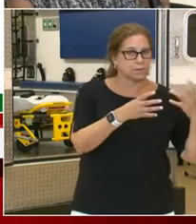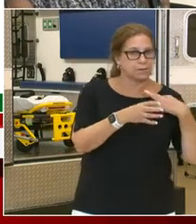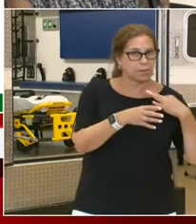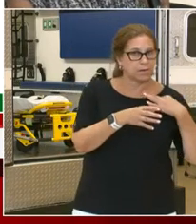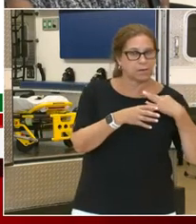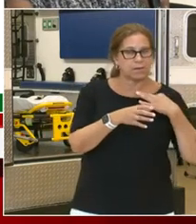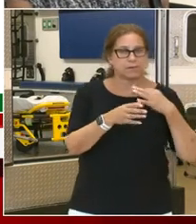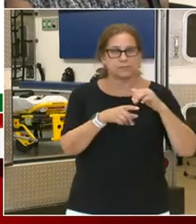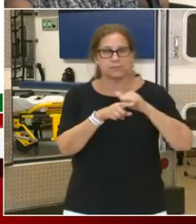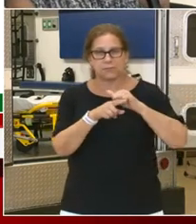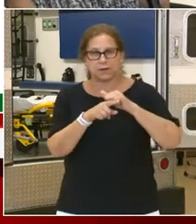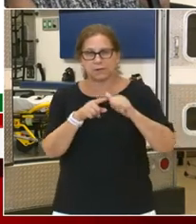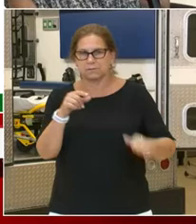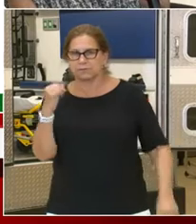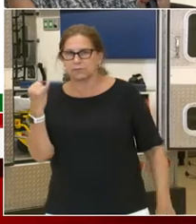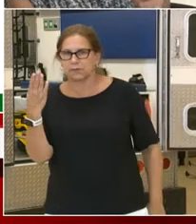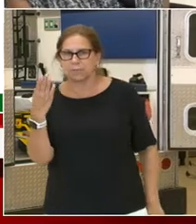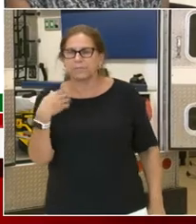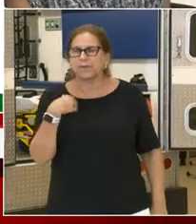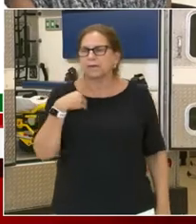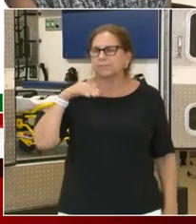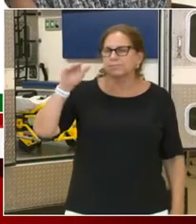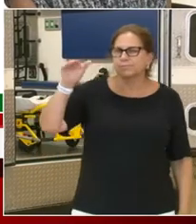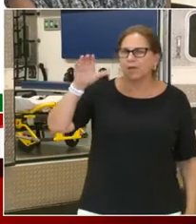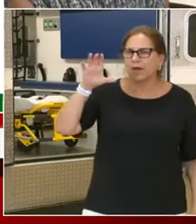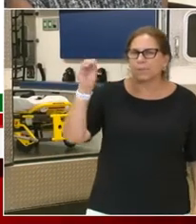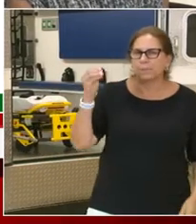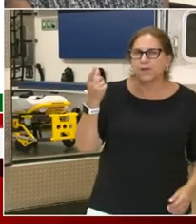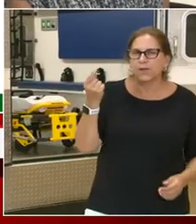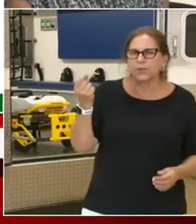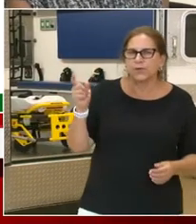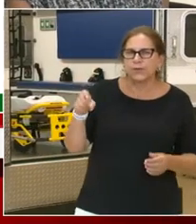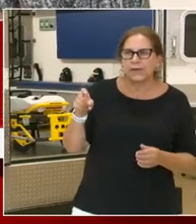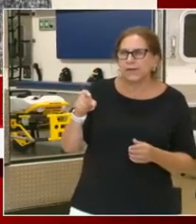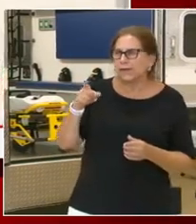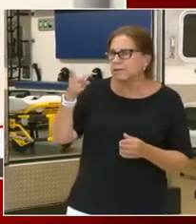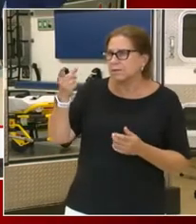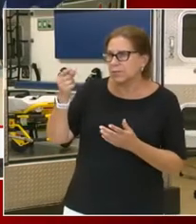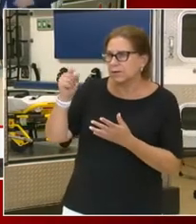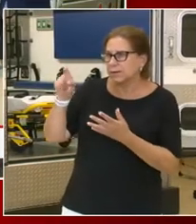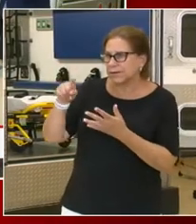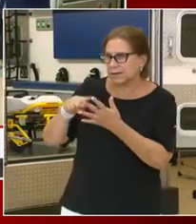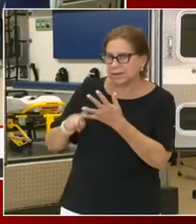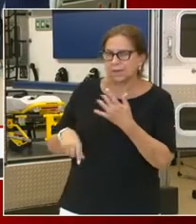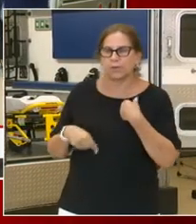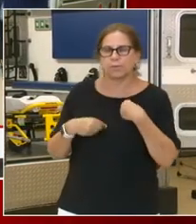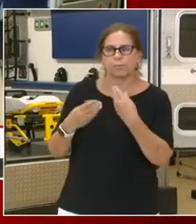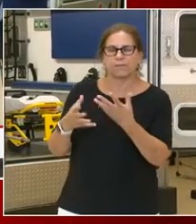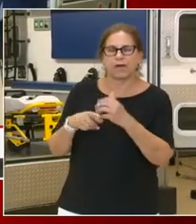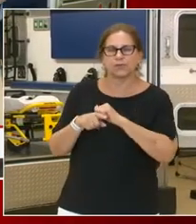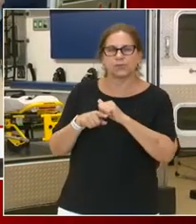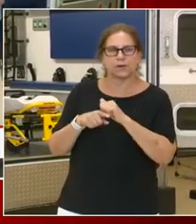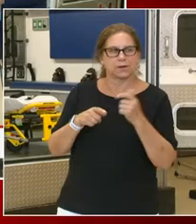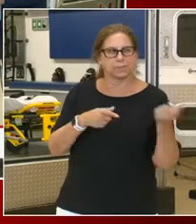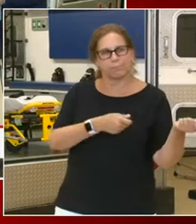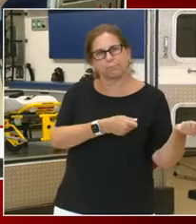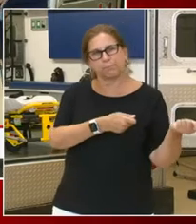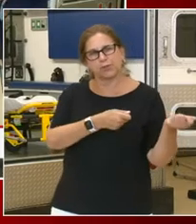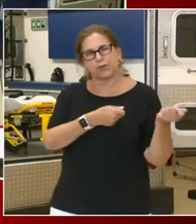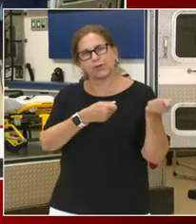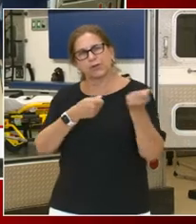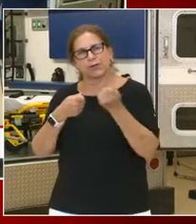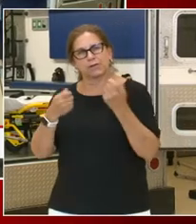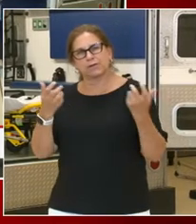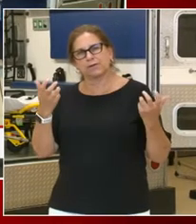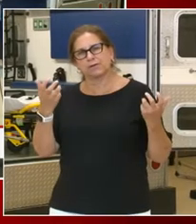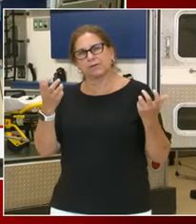really excited about launching this new program. That's great. And I want to also talk about the launch of the new employer-led training partnerships,